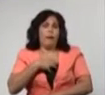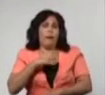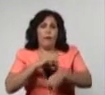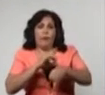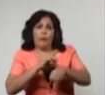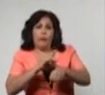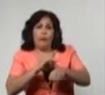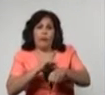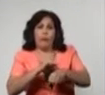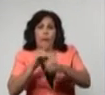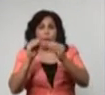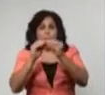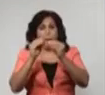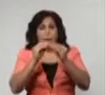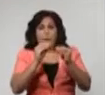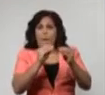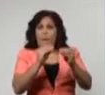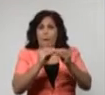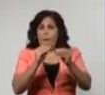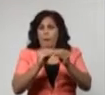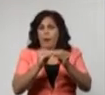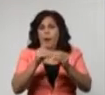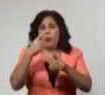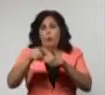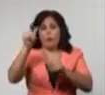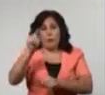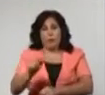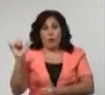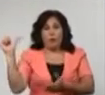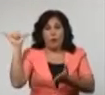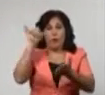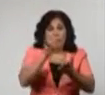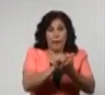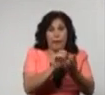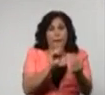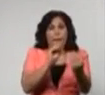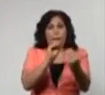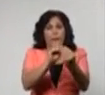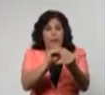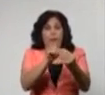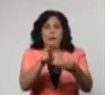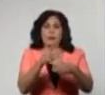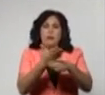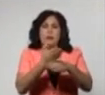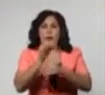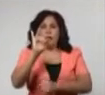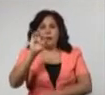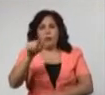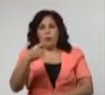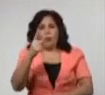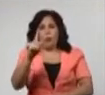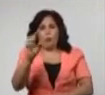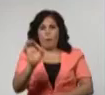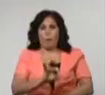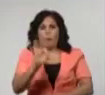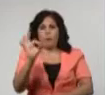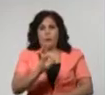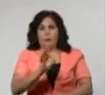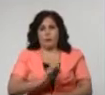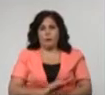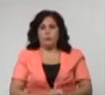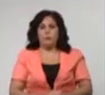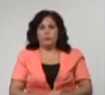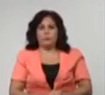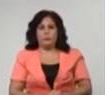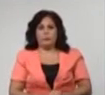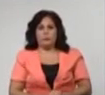1.5%. The 3 new cases diagnosed yesterday are Cuban, and they